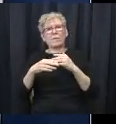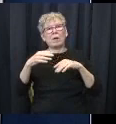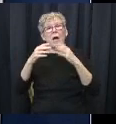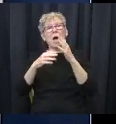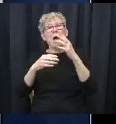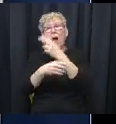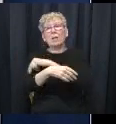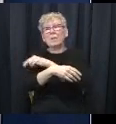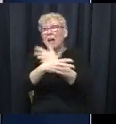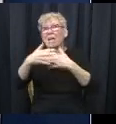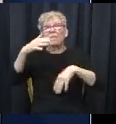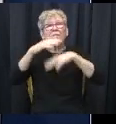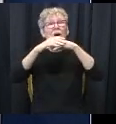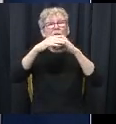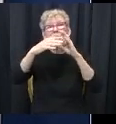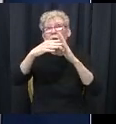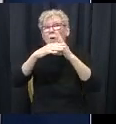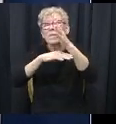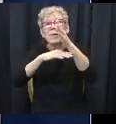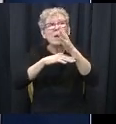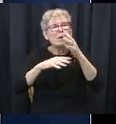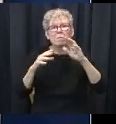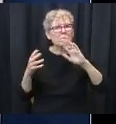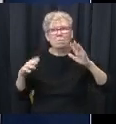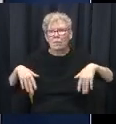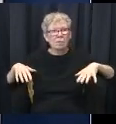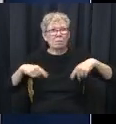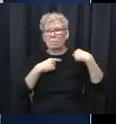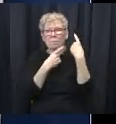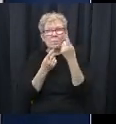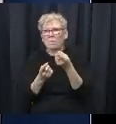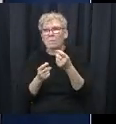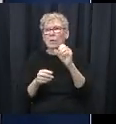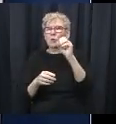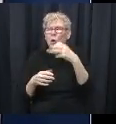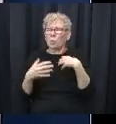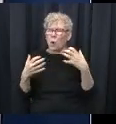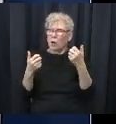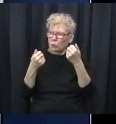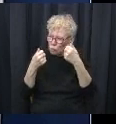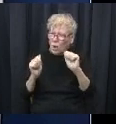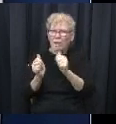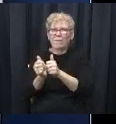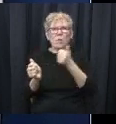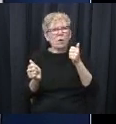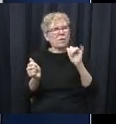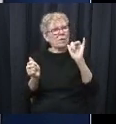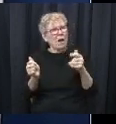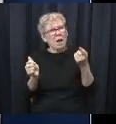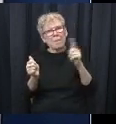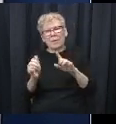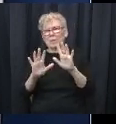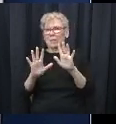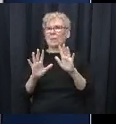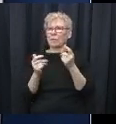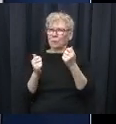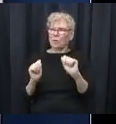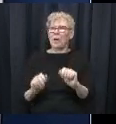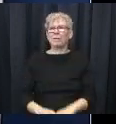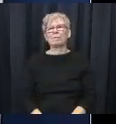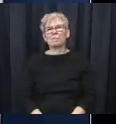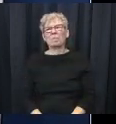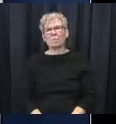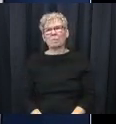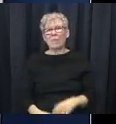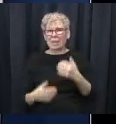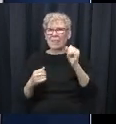breaching our hospital capacity in Colorado. As more vaccines are making their way into arms across the state, particularly frontline healthcare workers